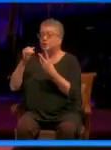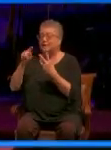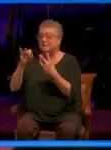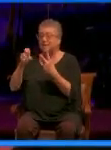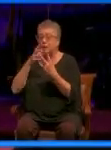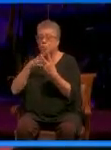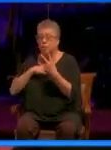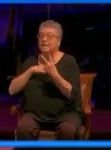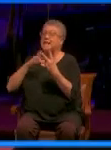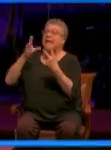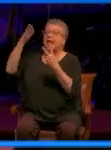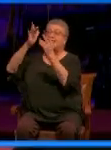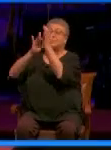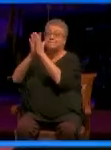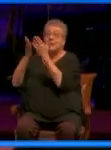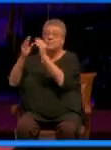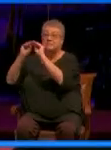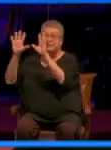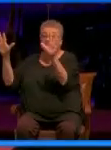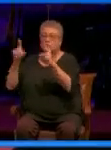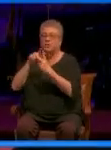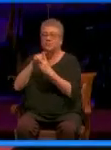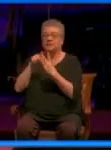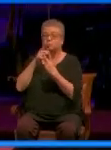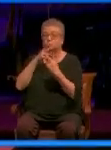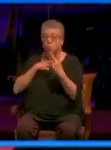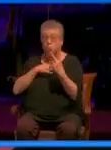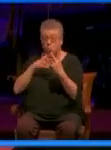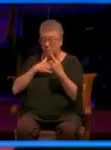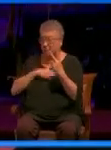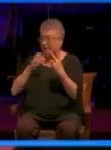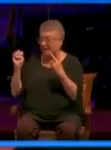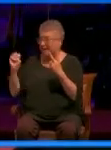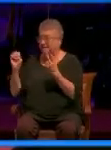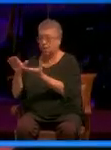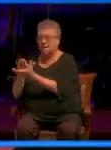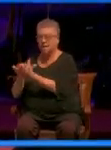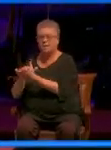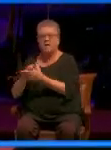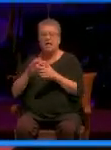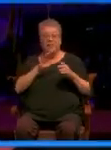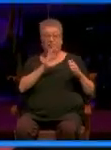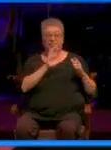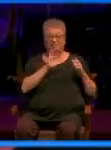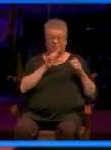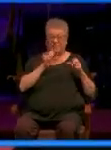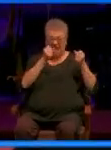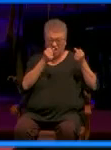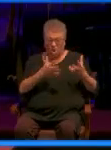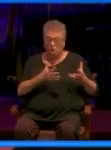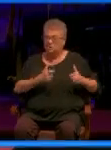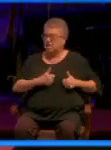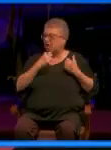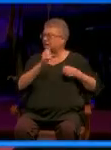is very clear to tell us that these two women made life miserable for Isaac and Rebekah. Why? Because they were not